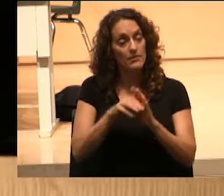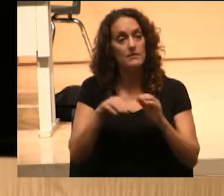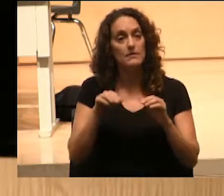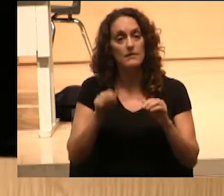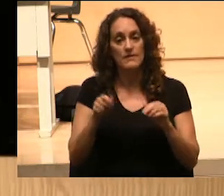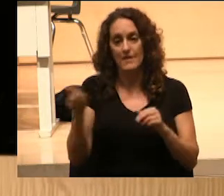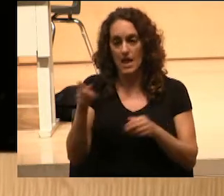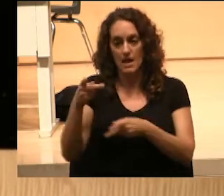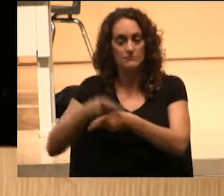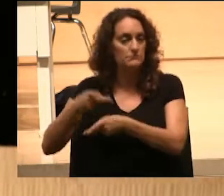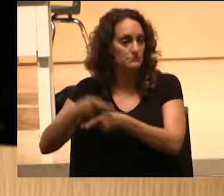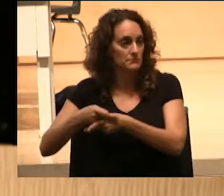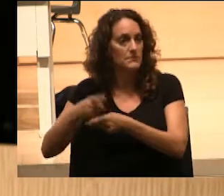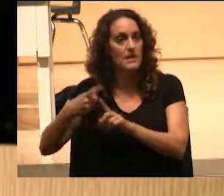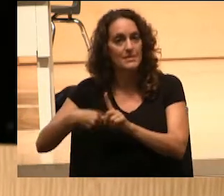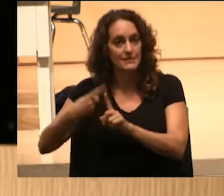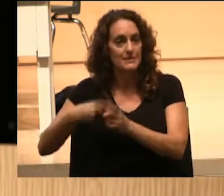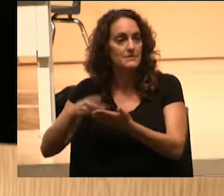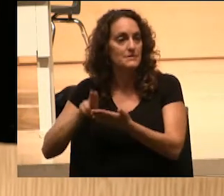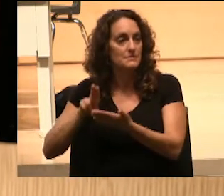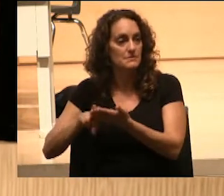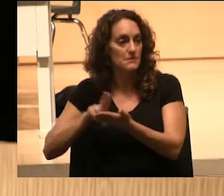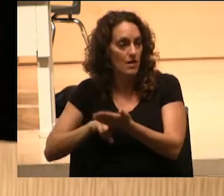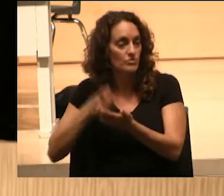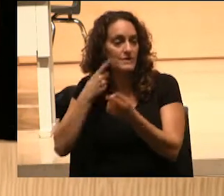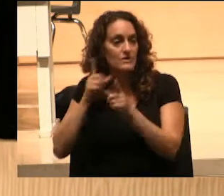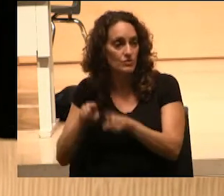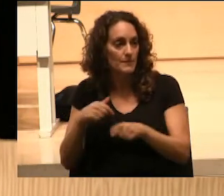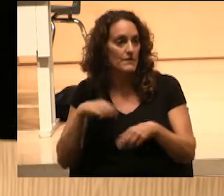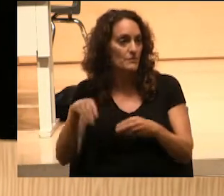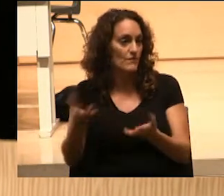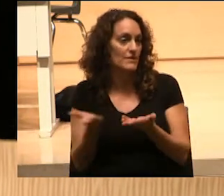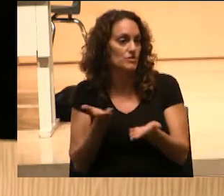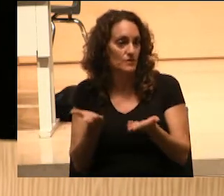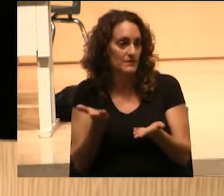lease agreements and all that, and we can kind of stick to services.